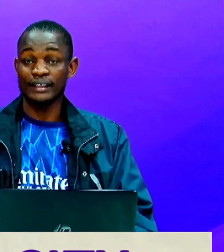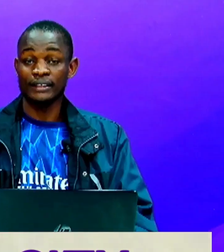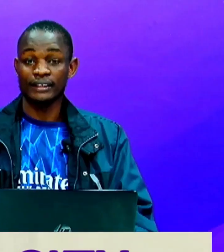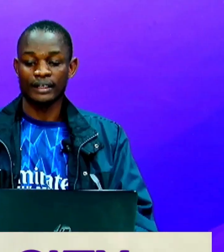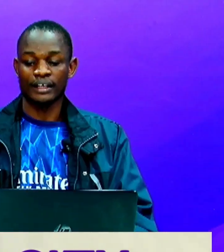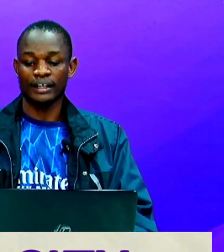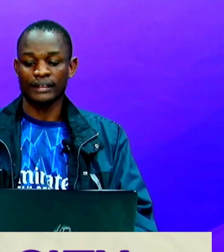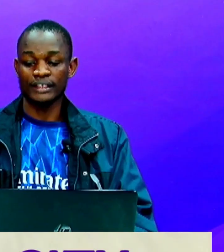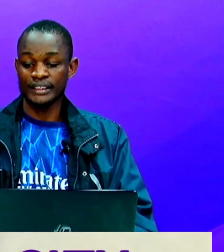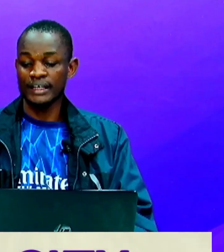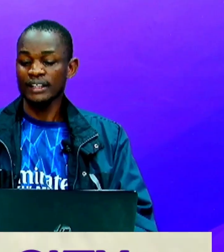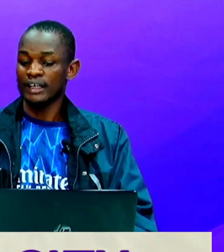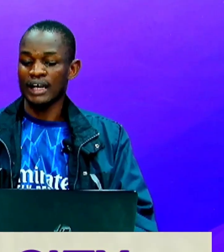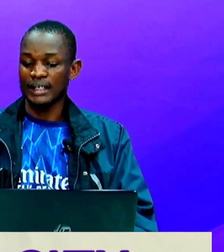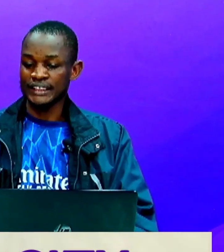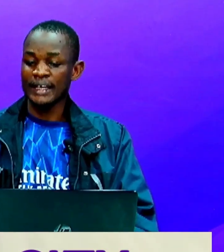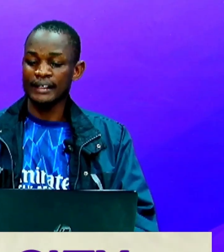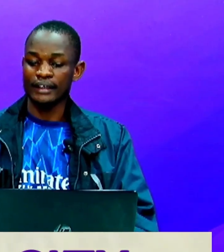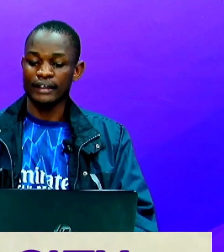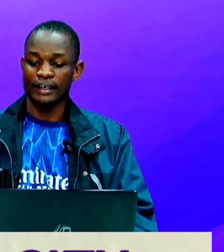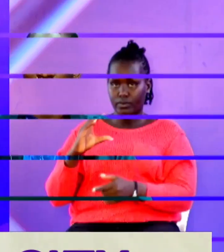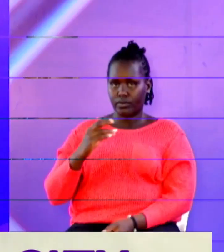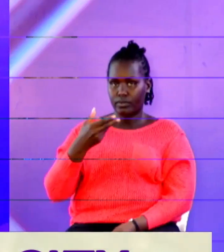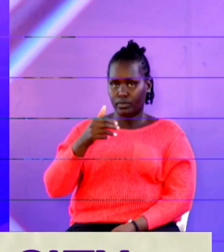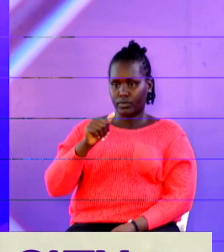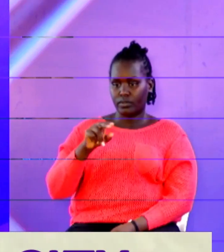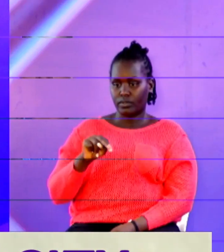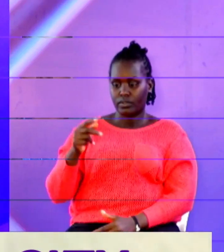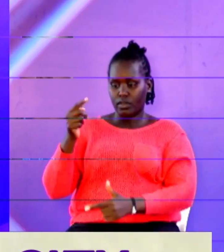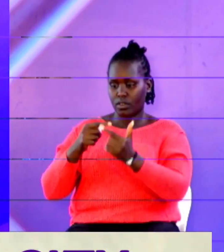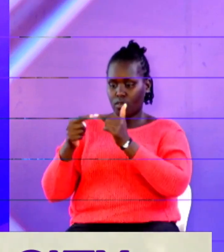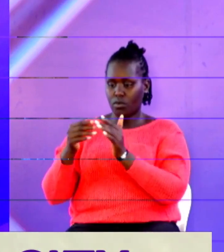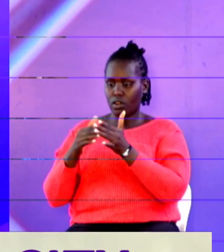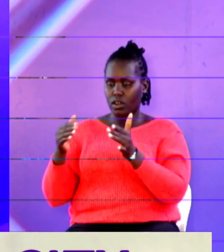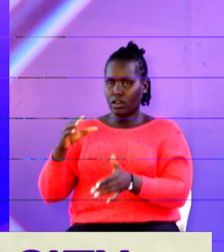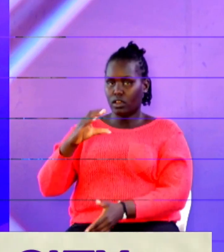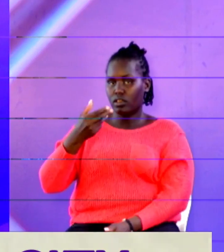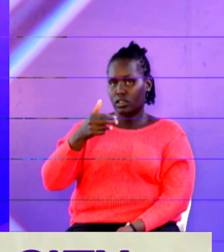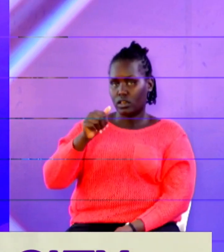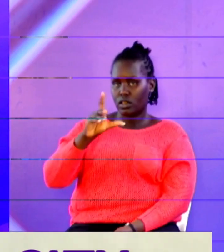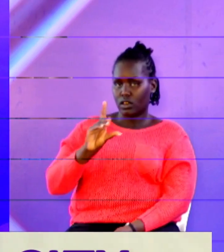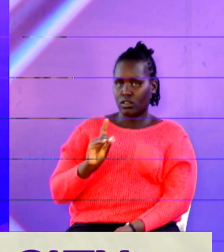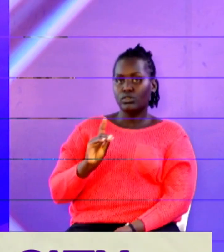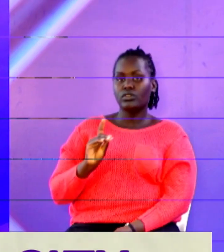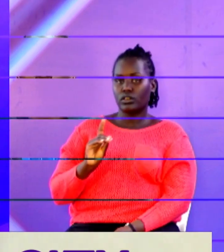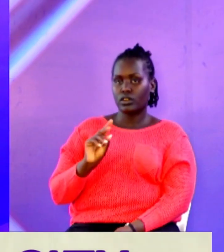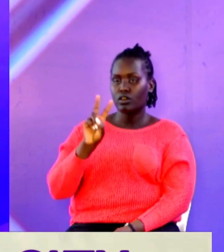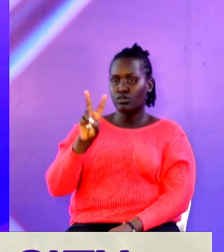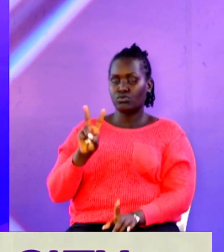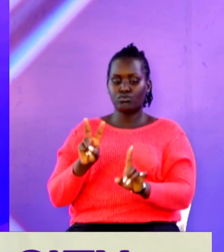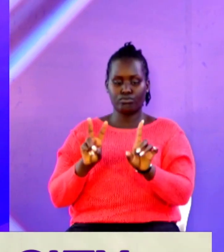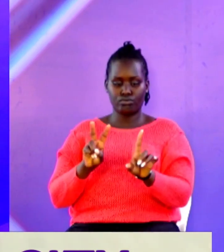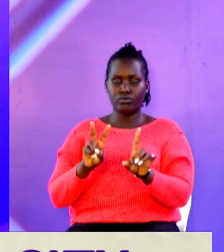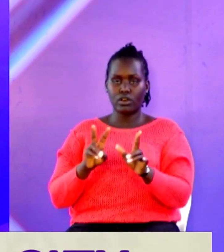July this year, Chad, we won against Chad. That is, Kenya won against Chad 2-1.